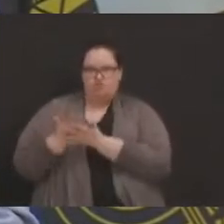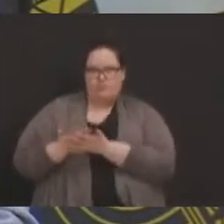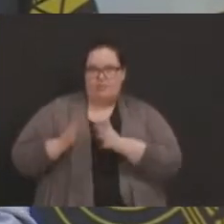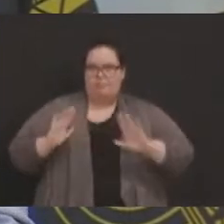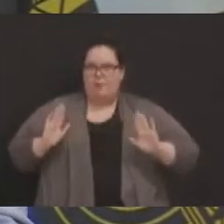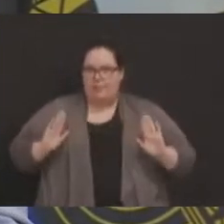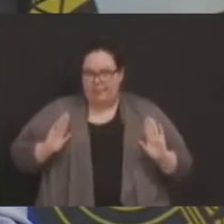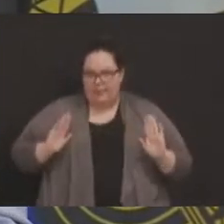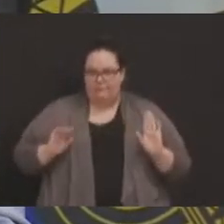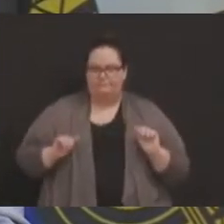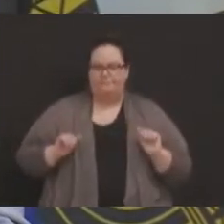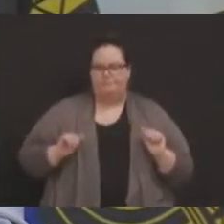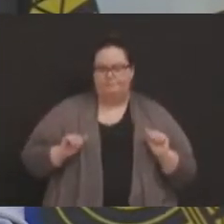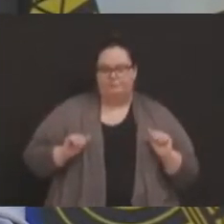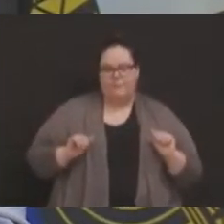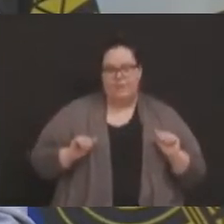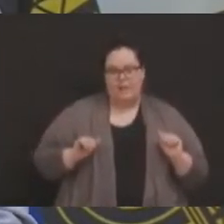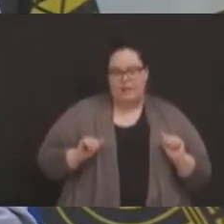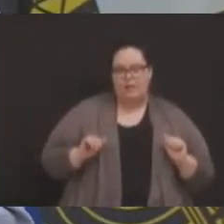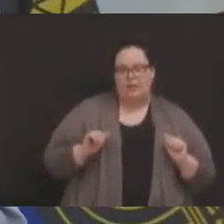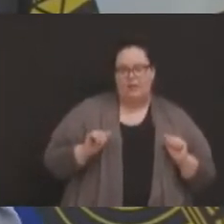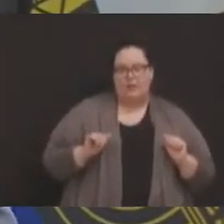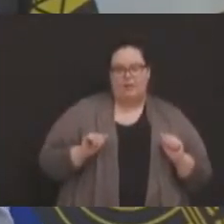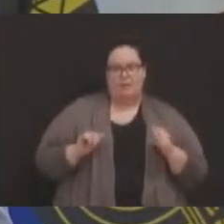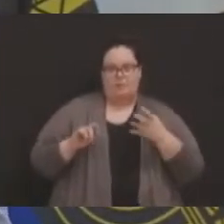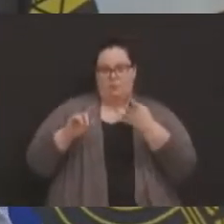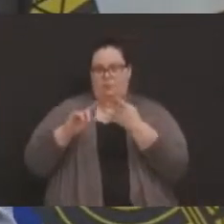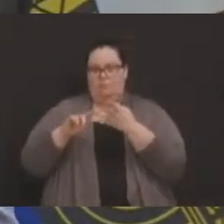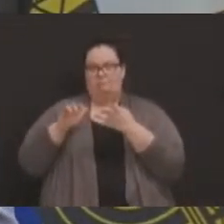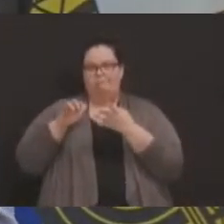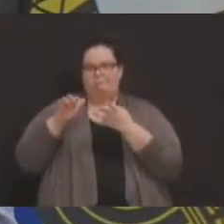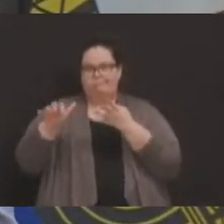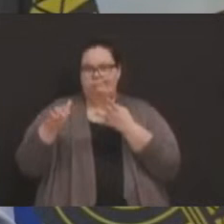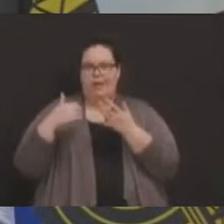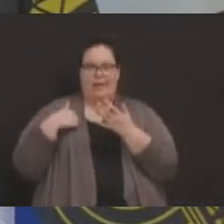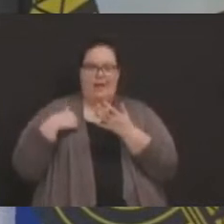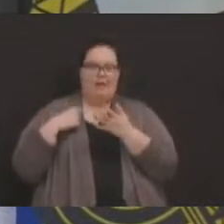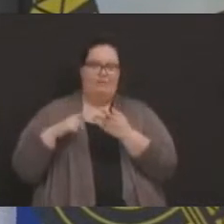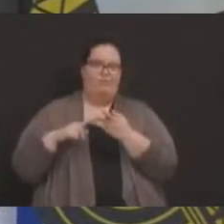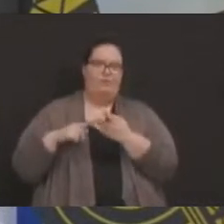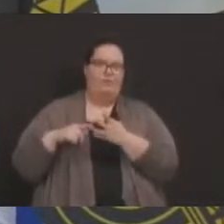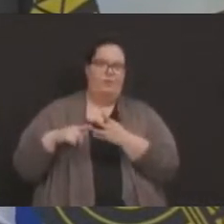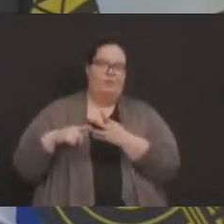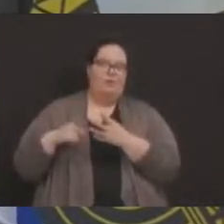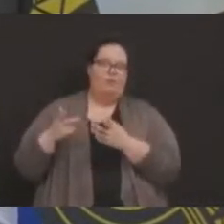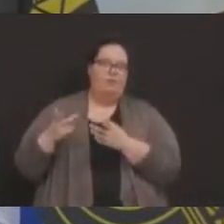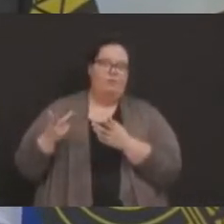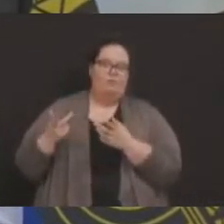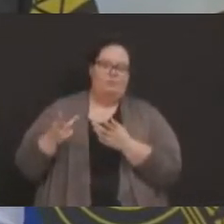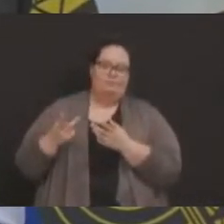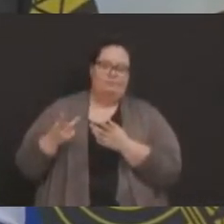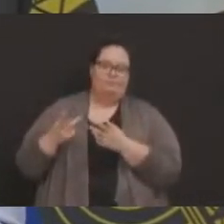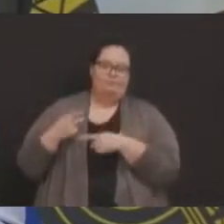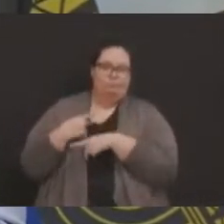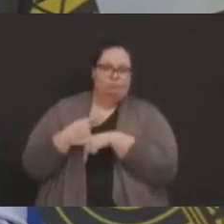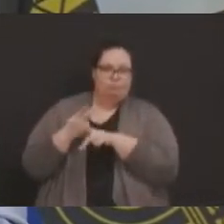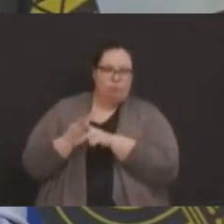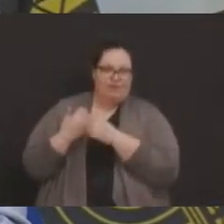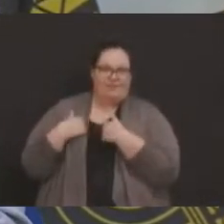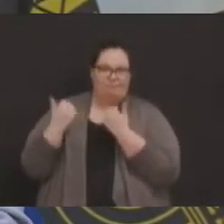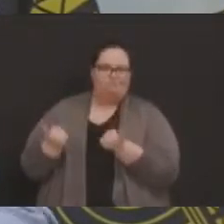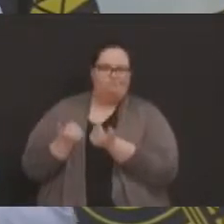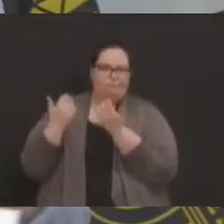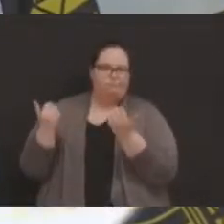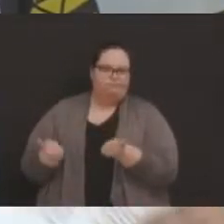products in the regional health authorities. Again, it's a screening test. It's only really valuable for symptomatic patients,